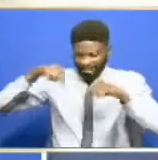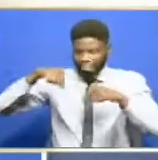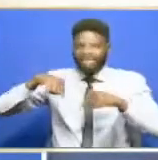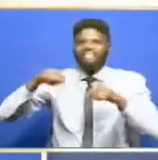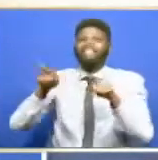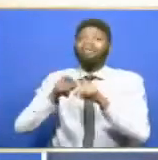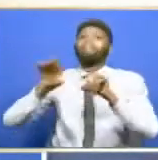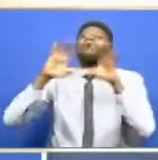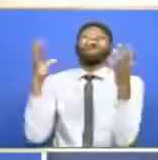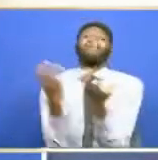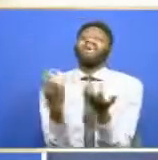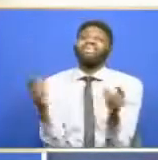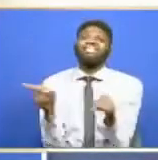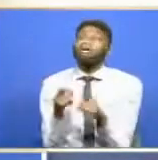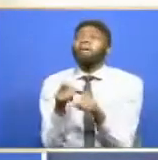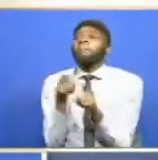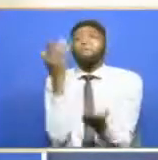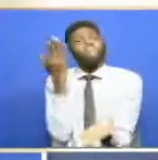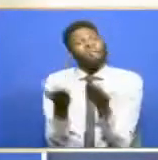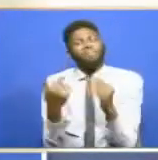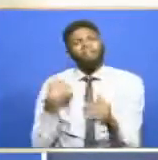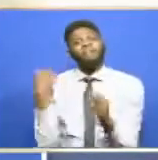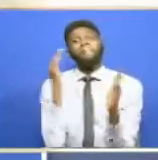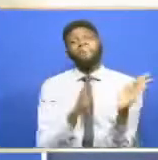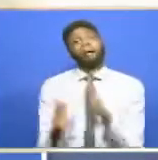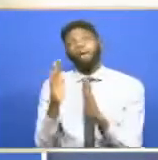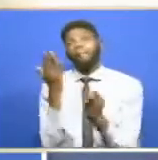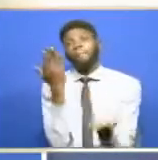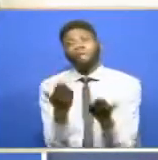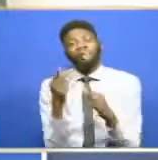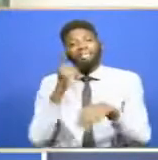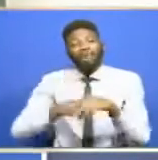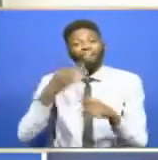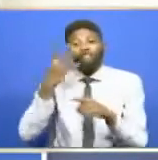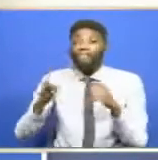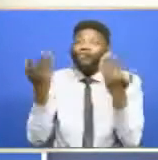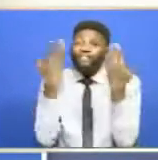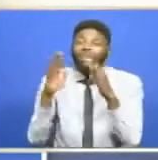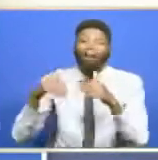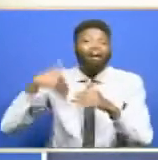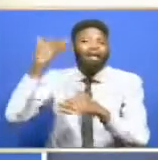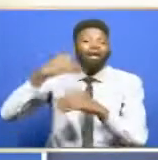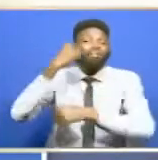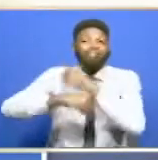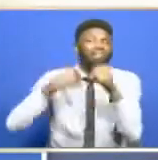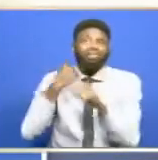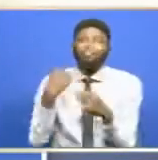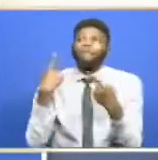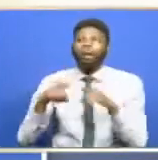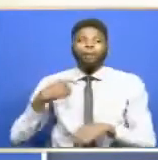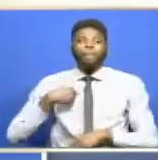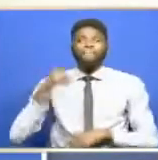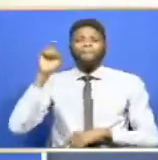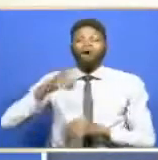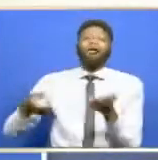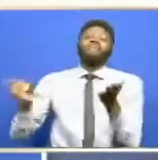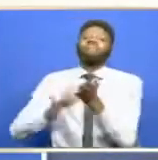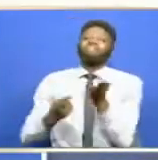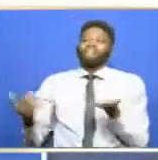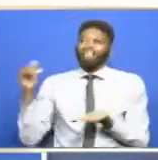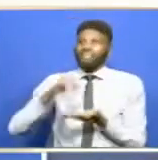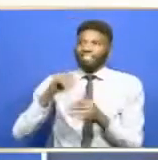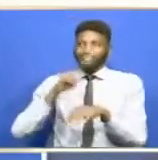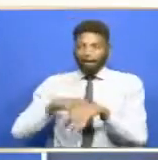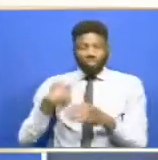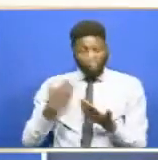class, and maybe I had plans after my form four next year, but I'll have to repeat it again. So when I came